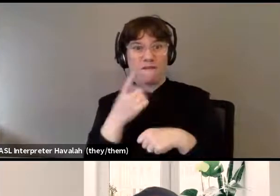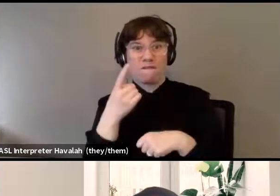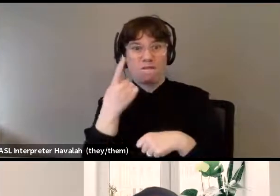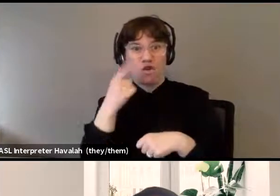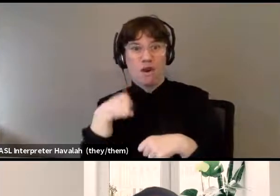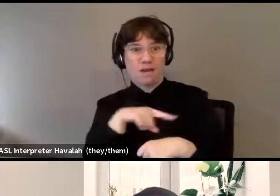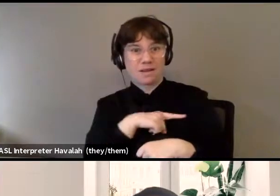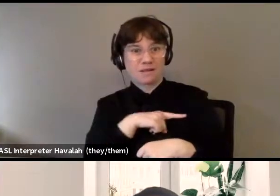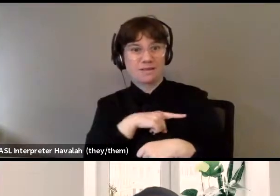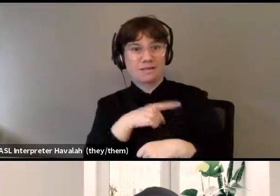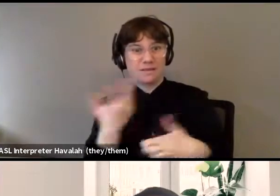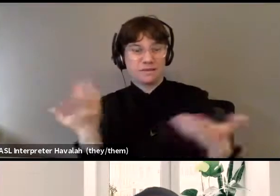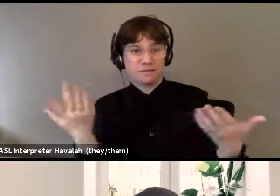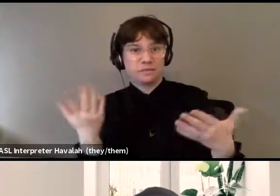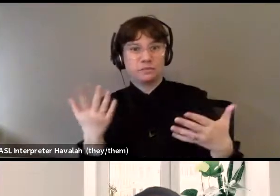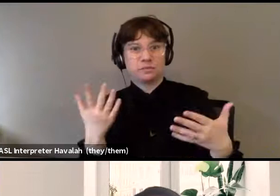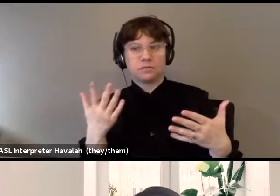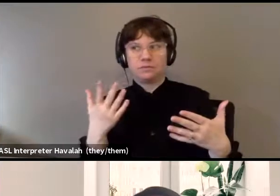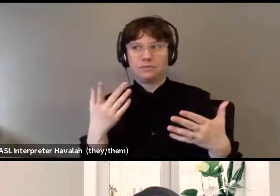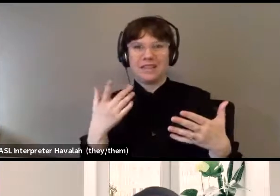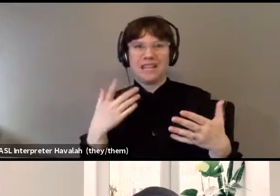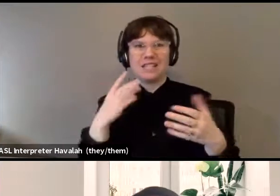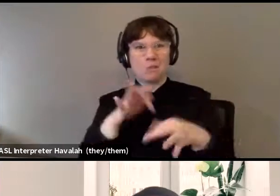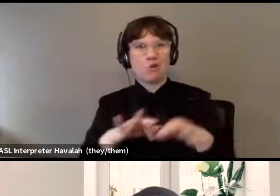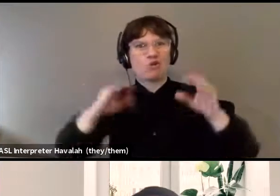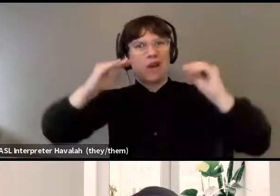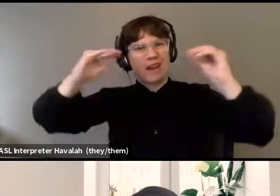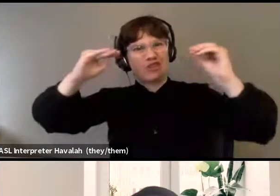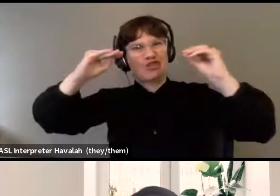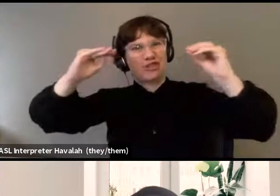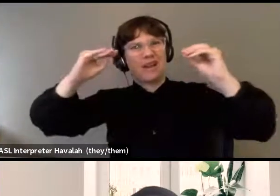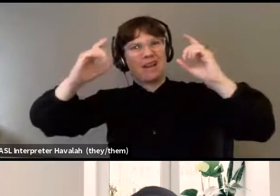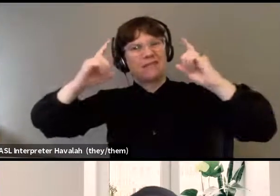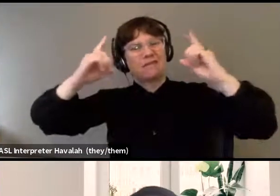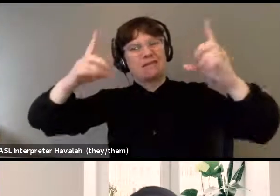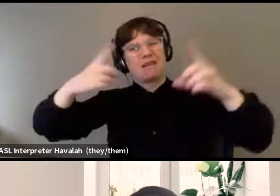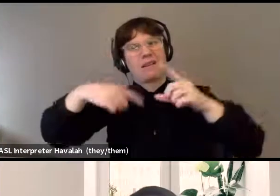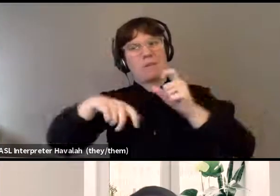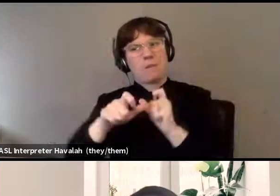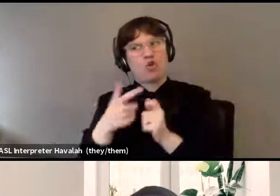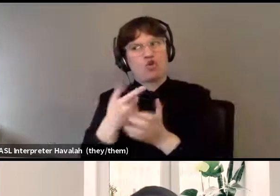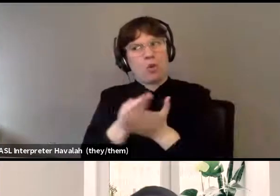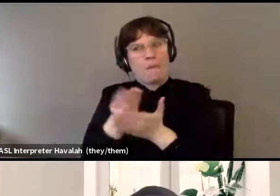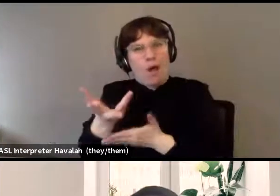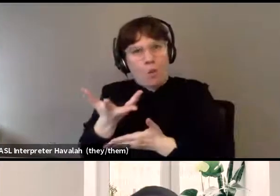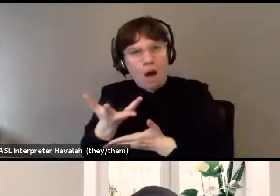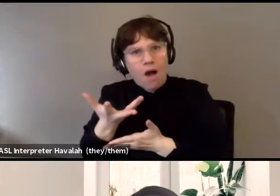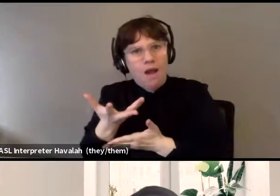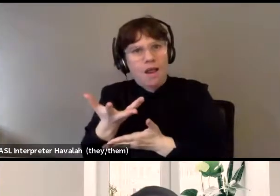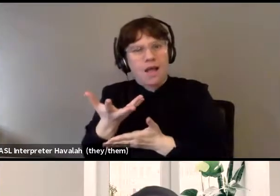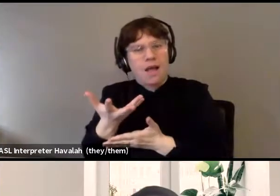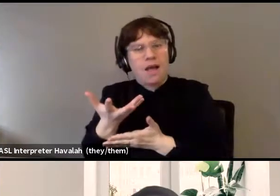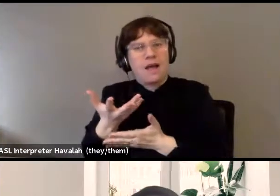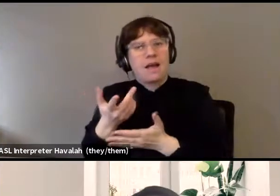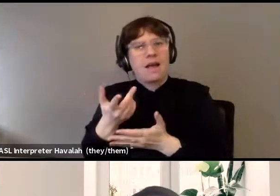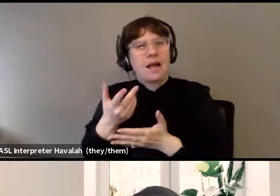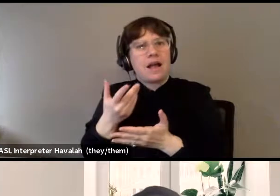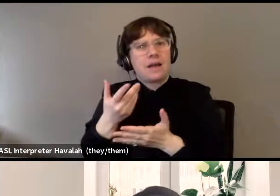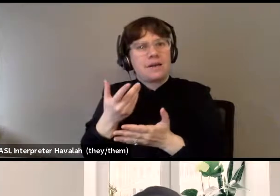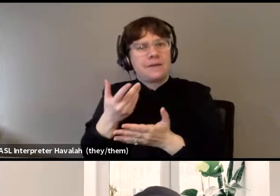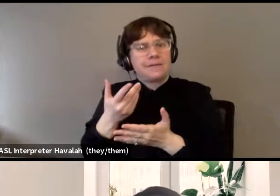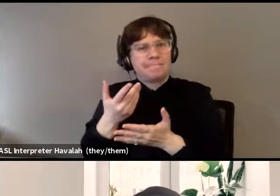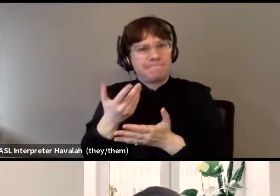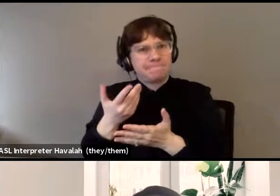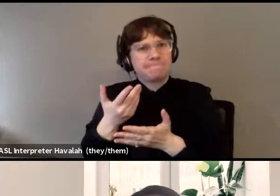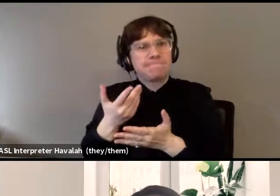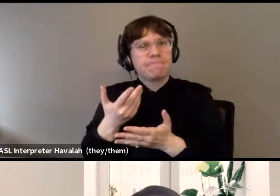it's also a matter of like just educating people on like what they're getting and what they're paying for. And I